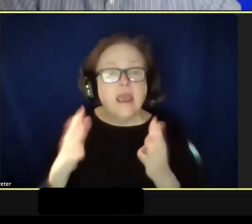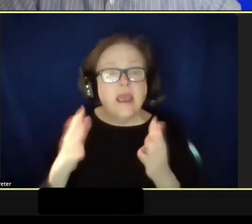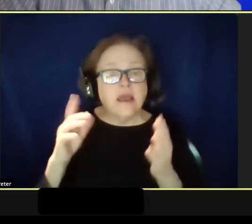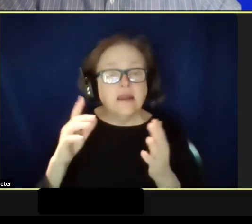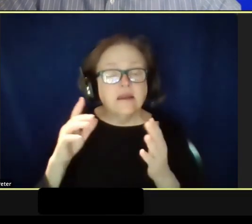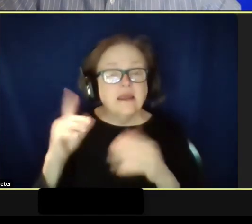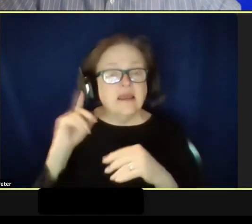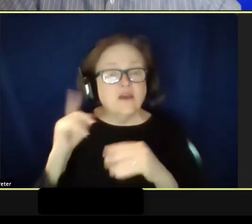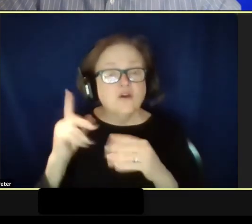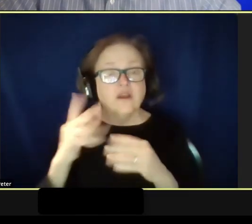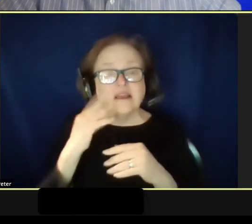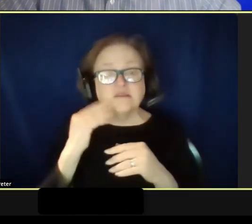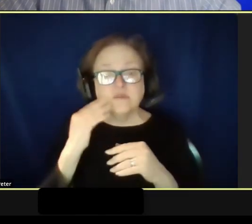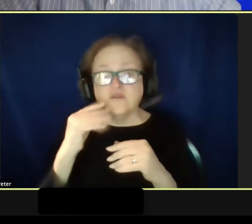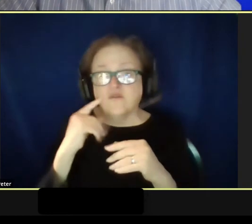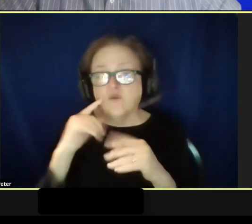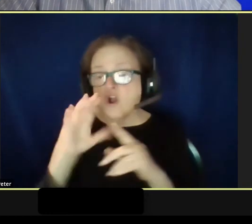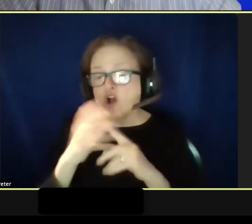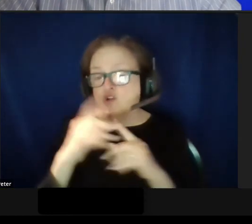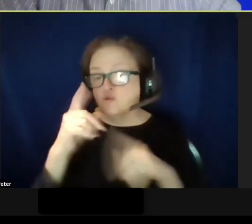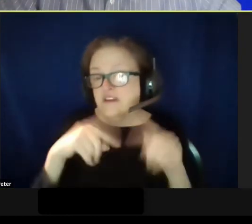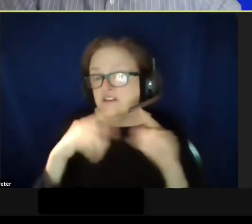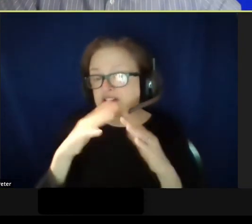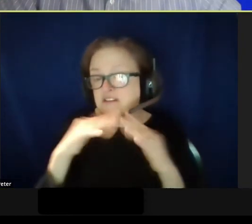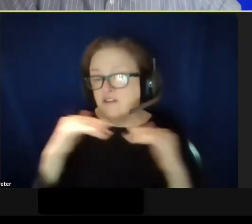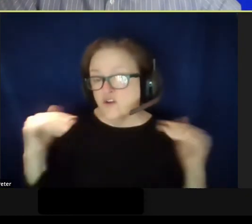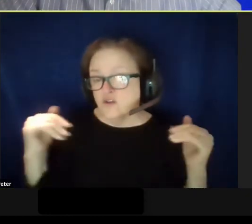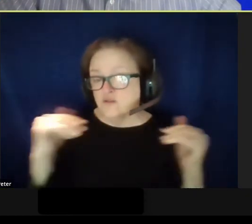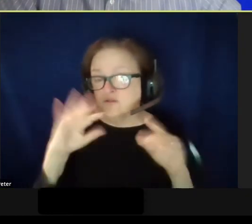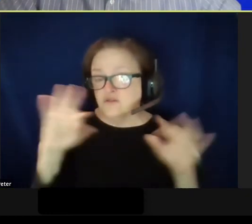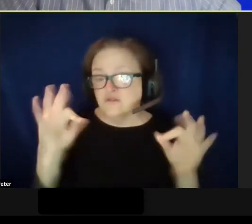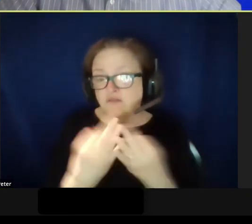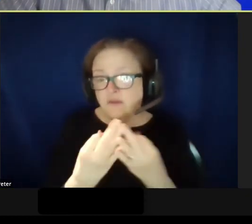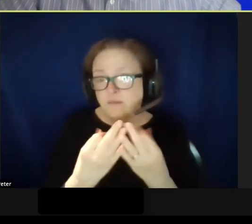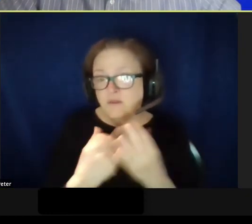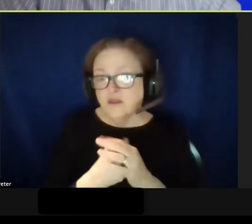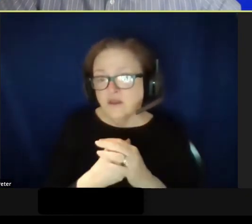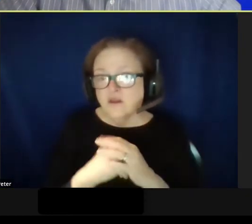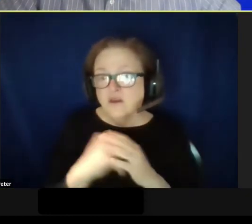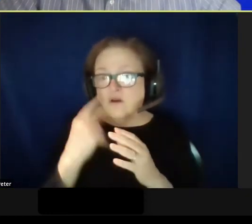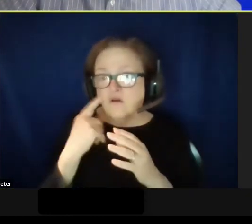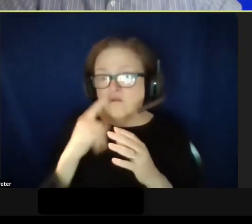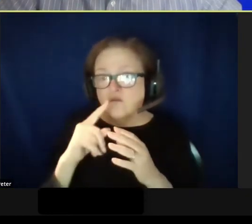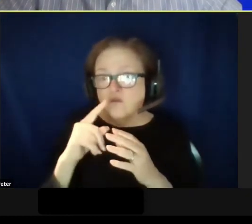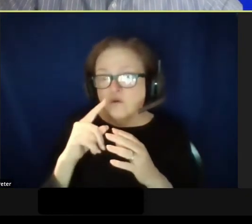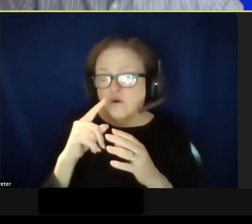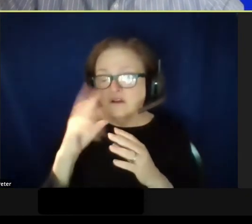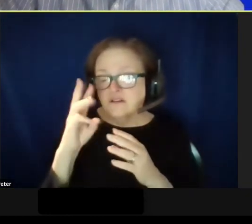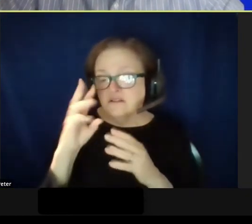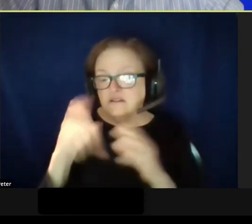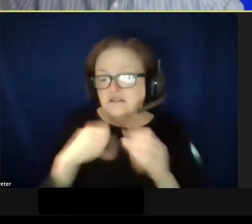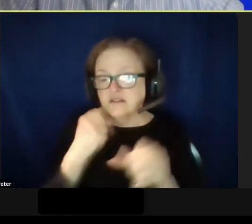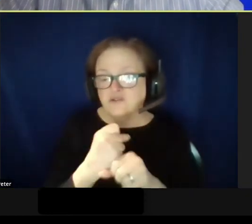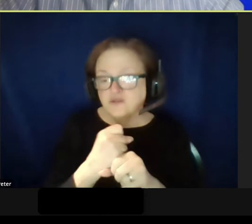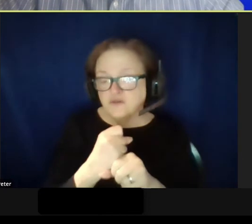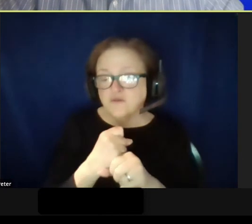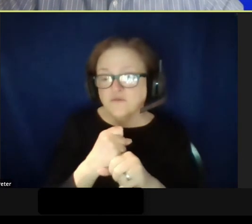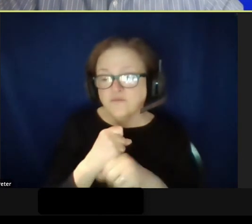for a culturally diverse family with children aged zero to six years of age who are Deaf or hard of hearing.